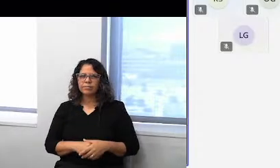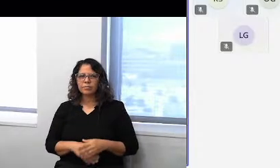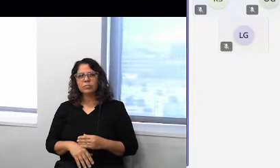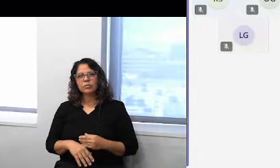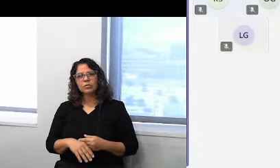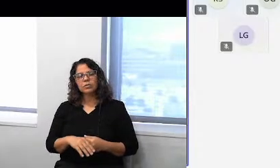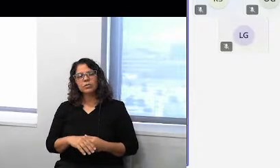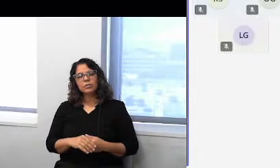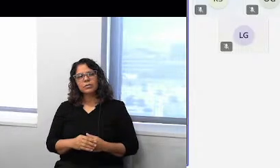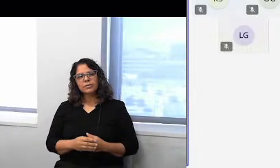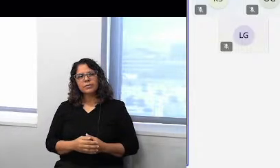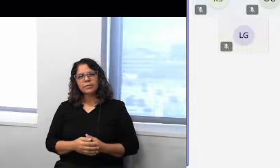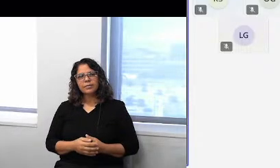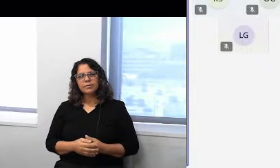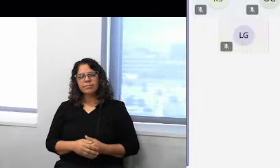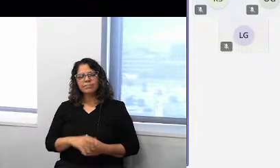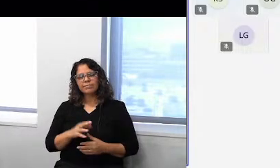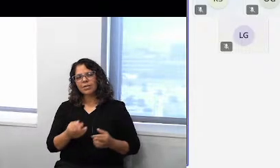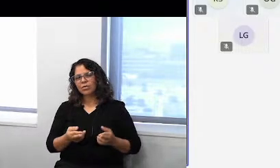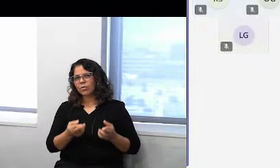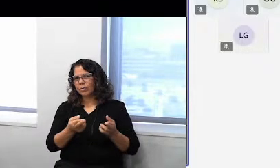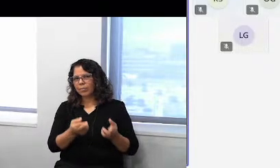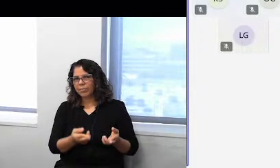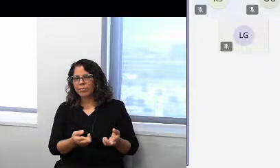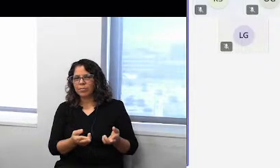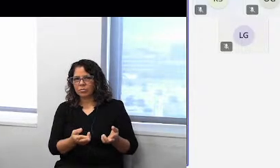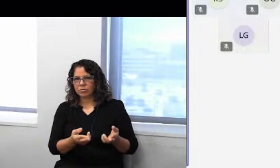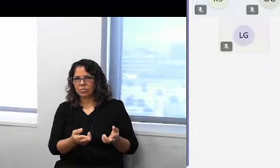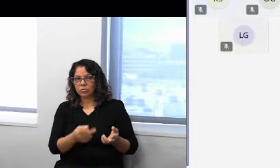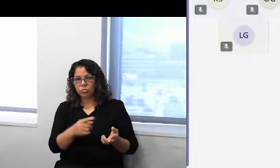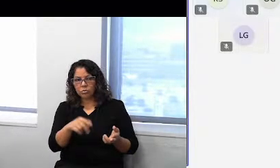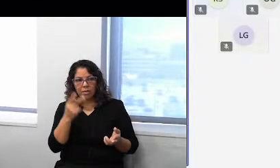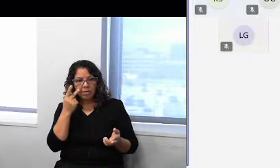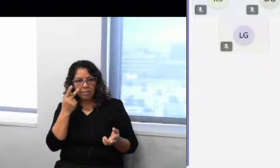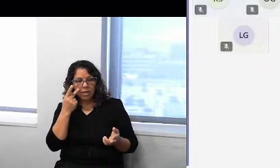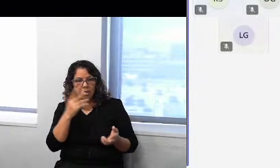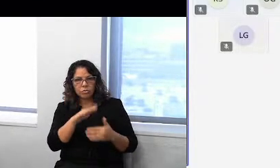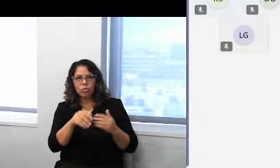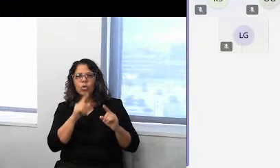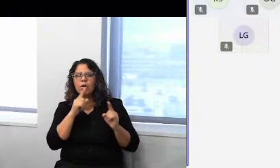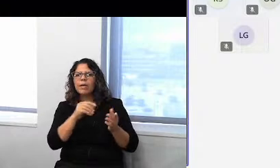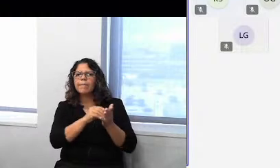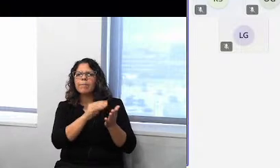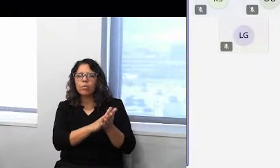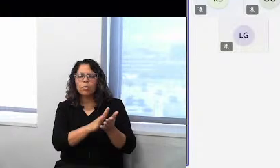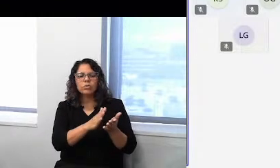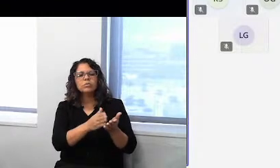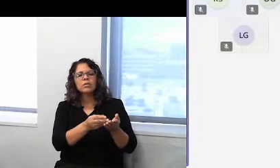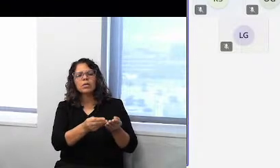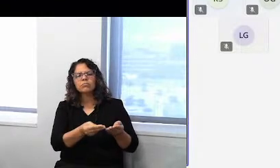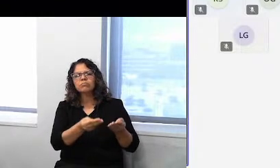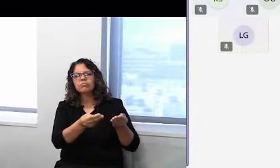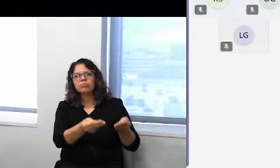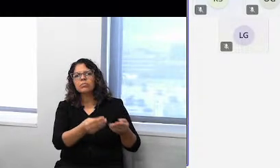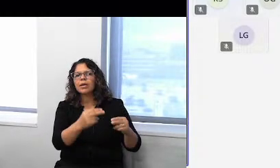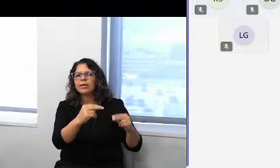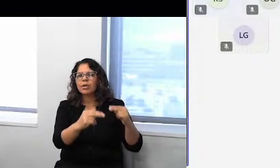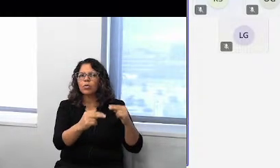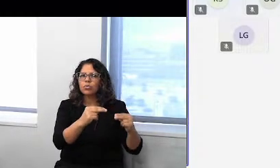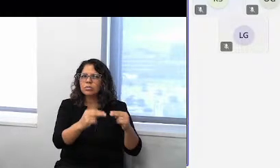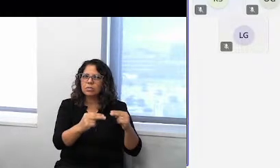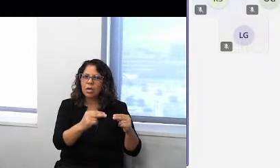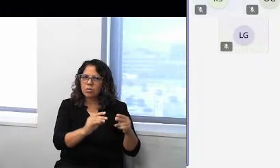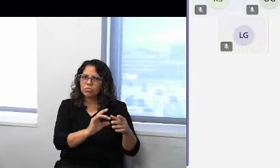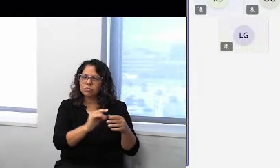you look a little bit on the reporting that has been made to the PREP on how much we have invested in federal funds in the distribution system.